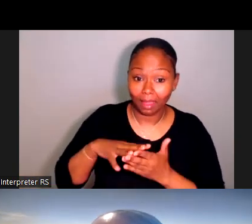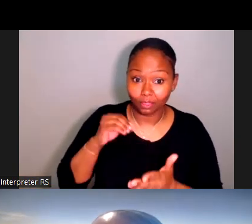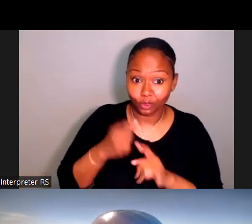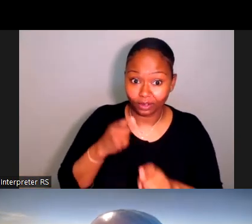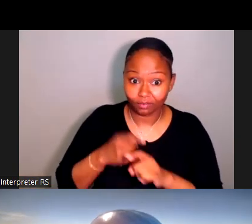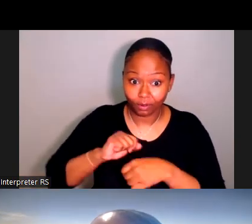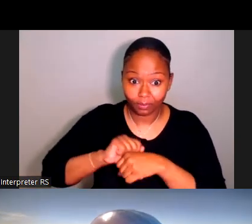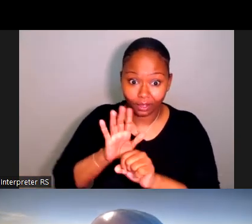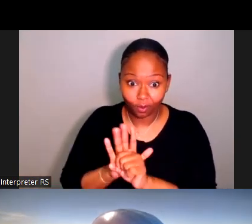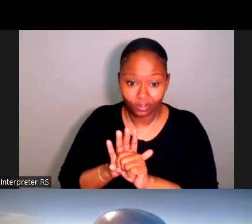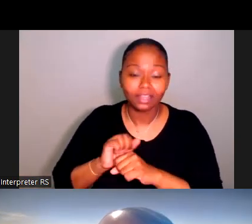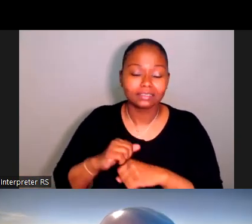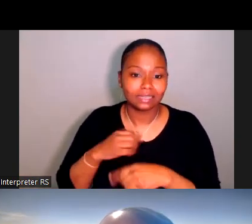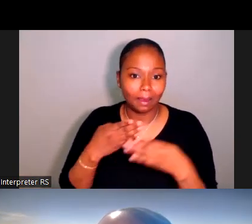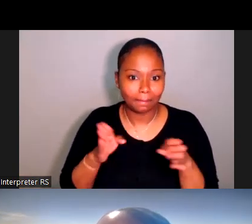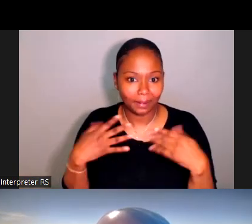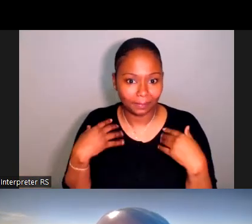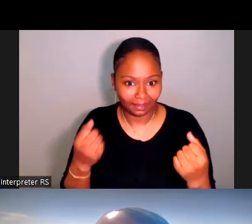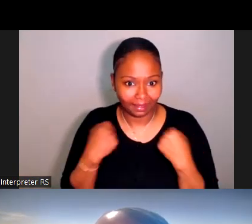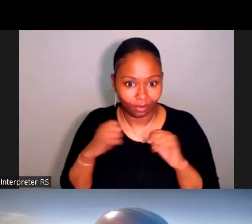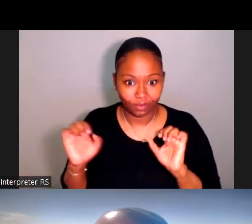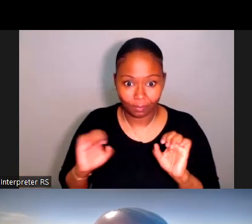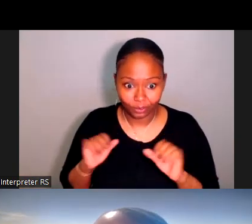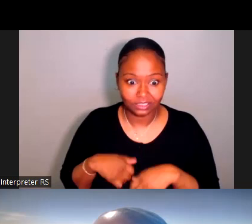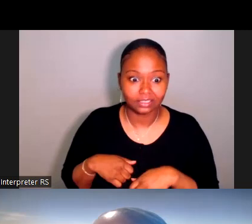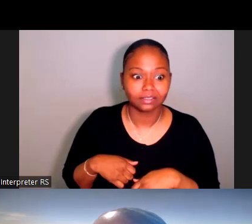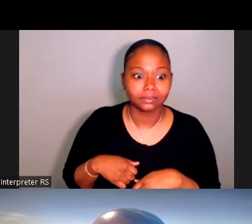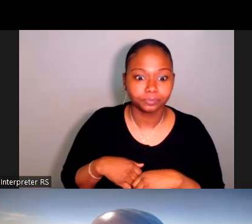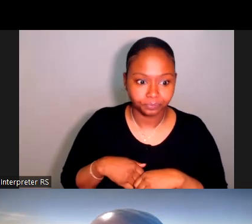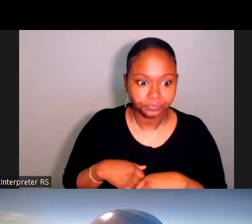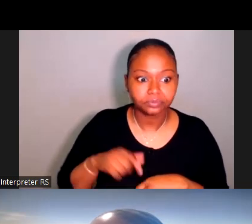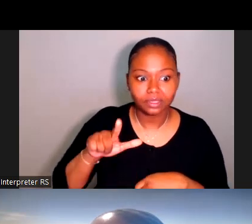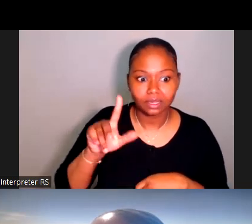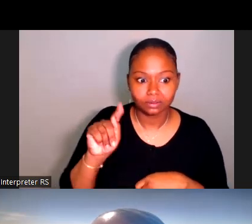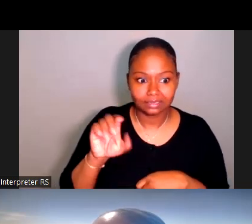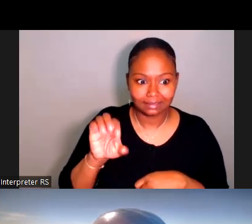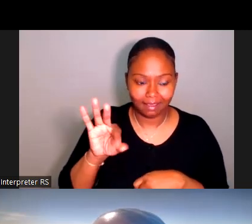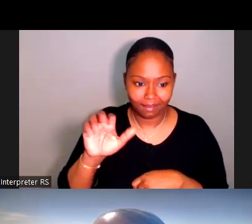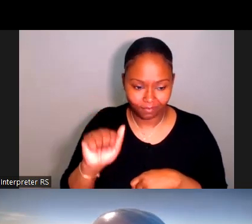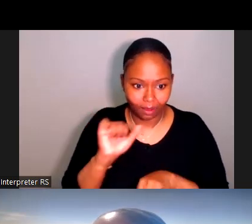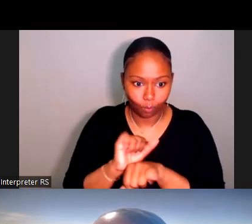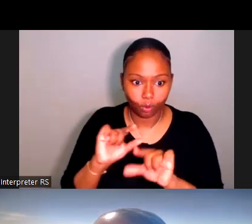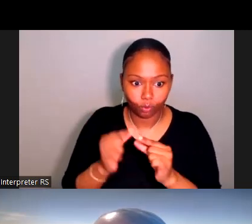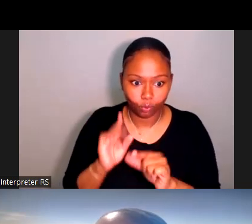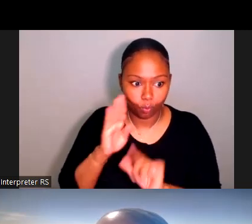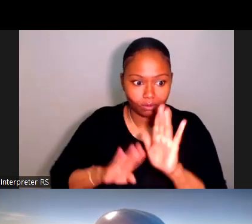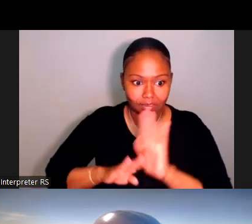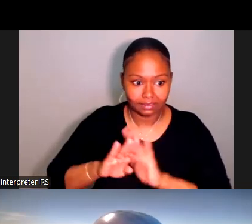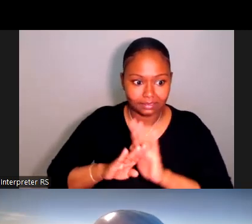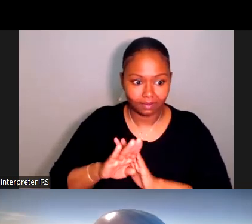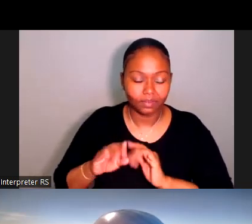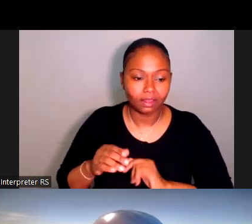health emergency. The LTCFA work group will develop recommendations for access and